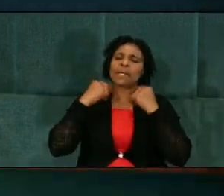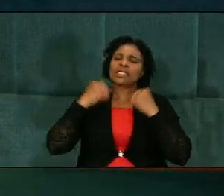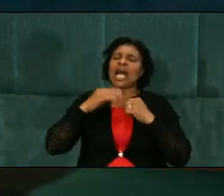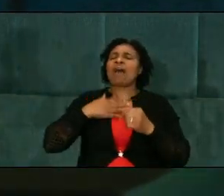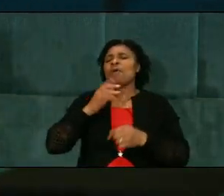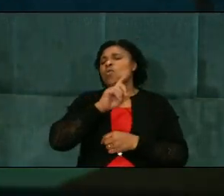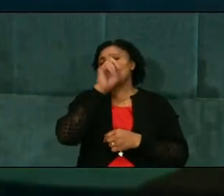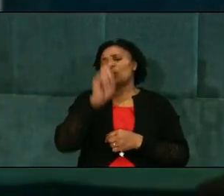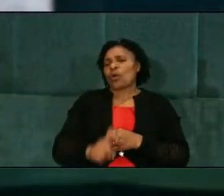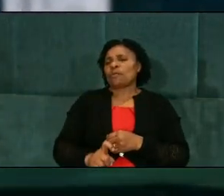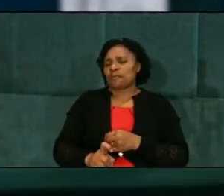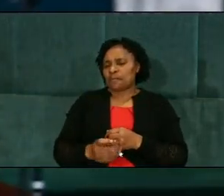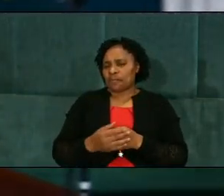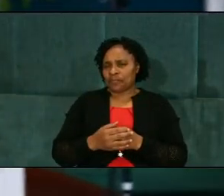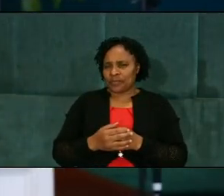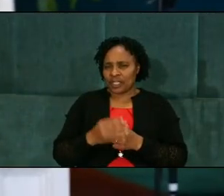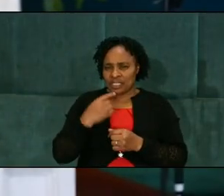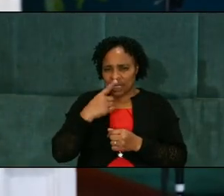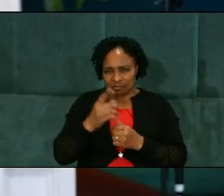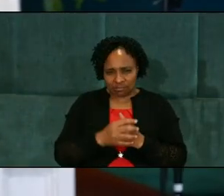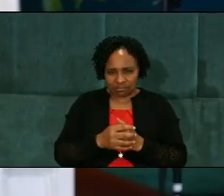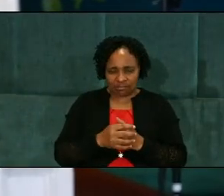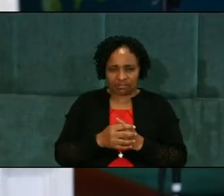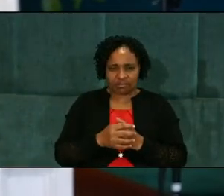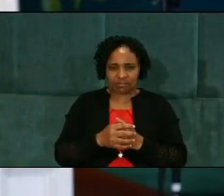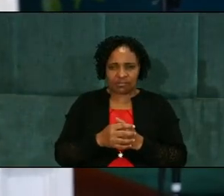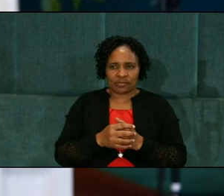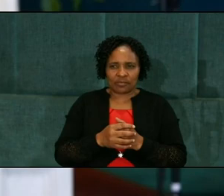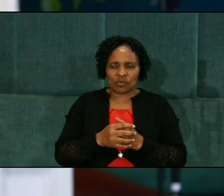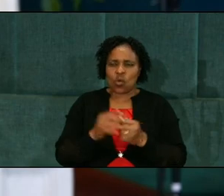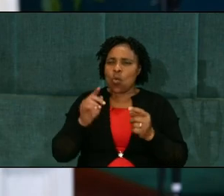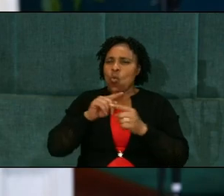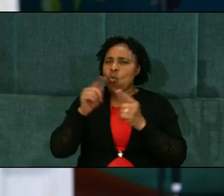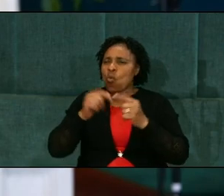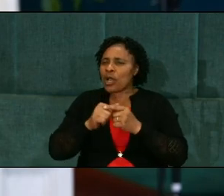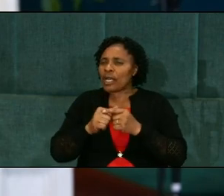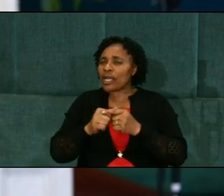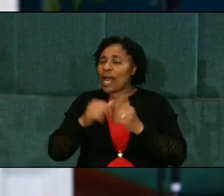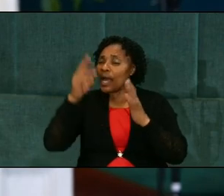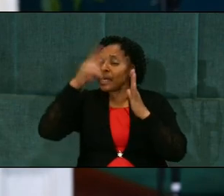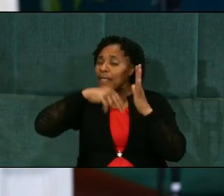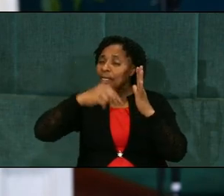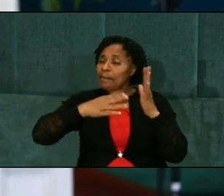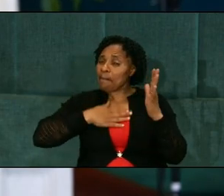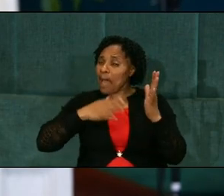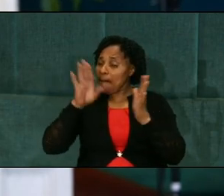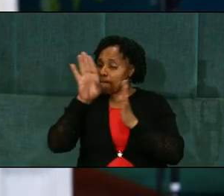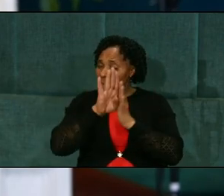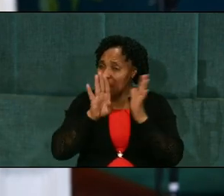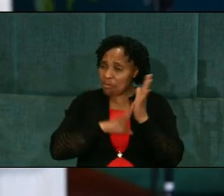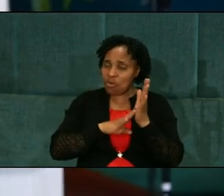have a question. She said, when I read my Bible,